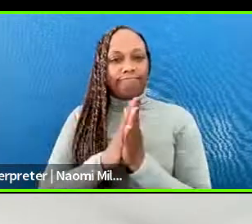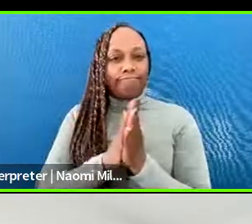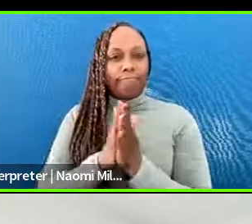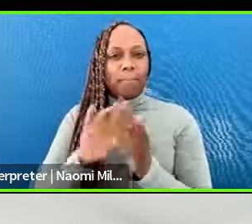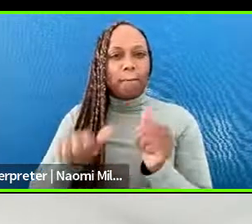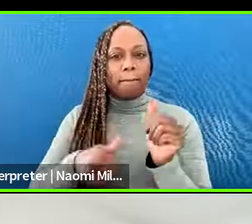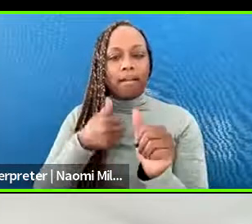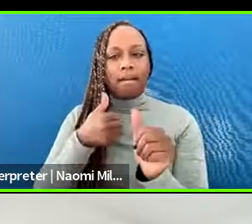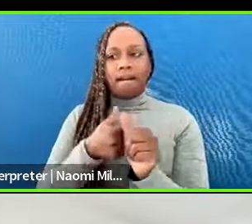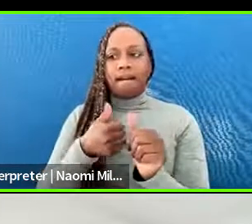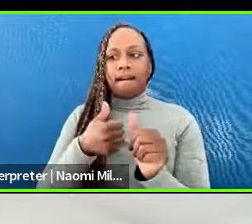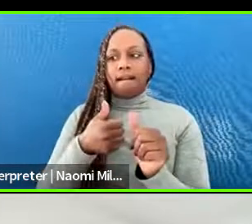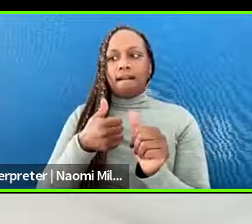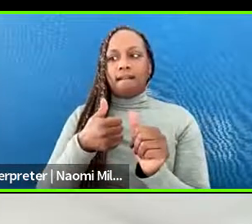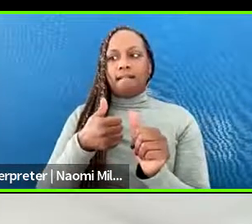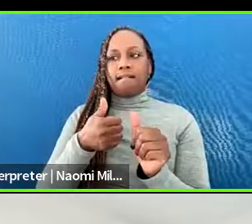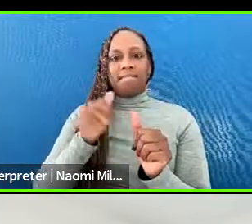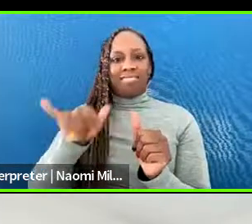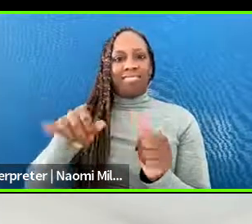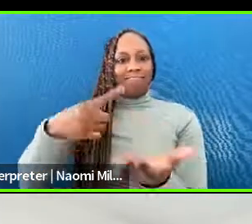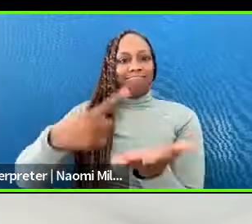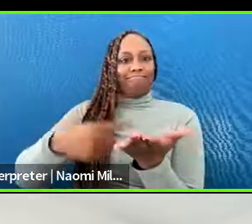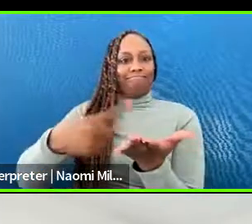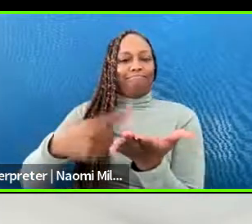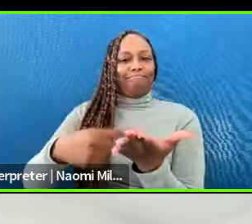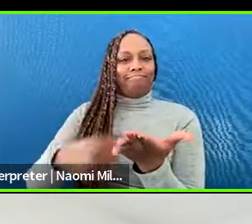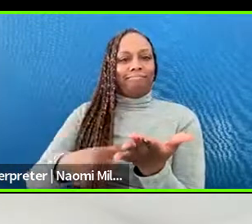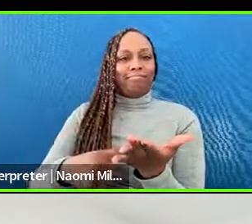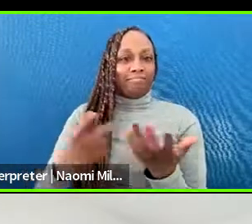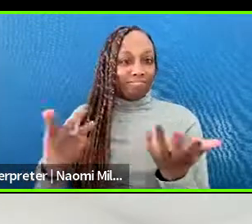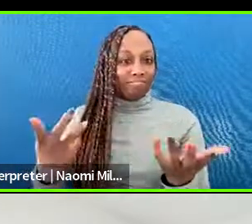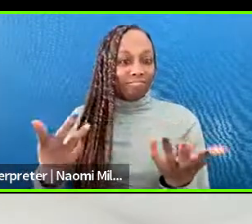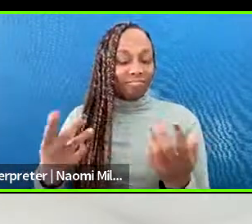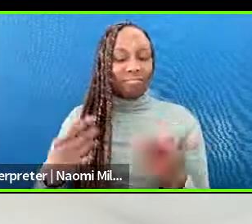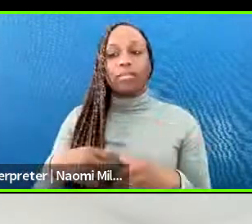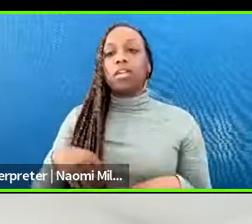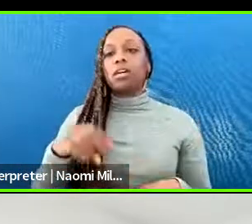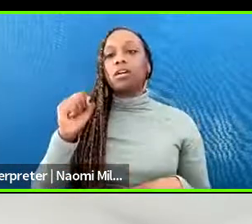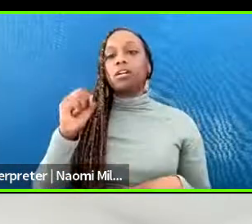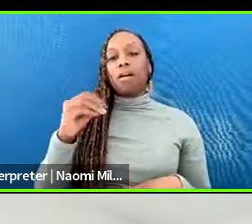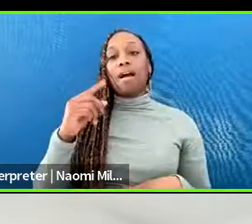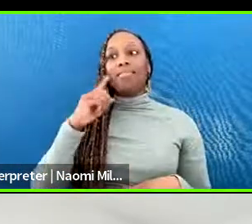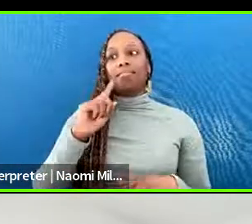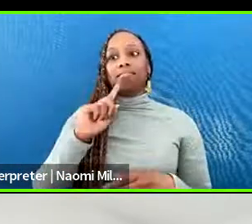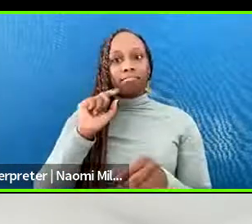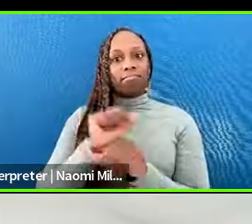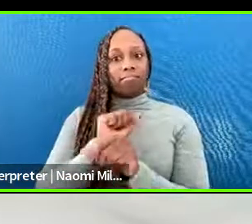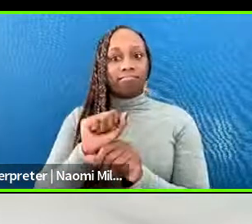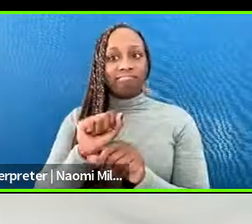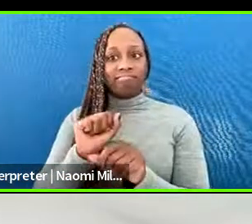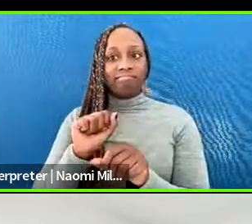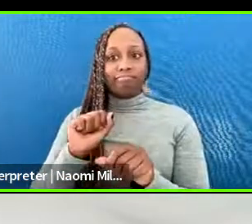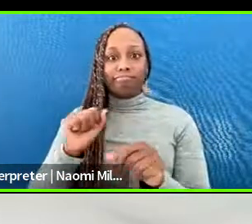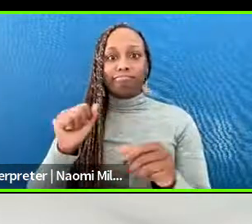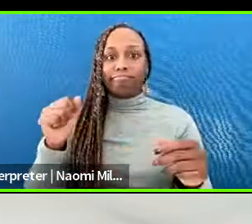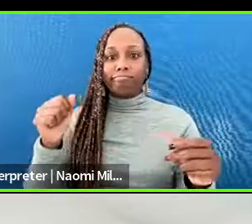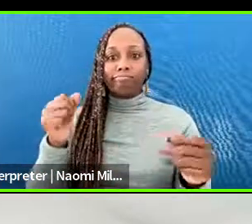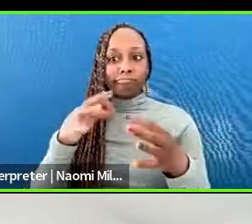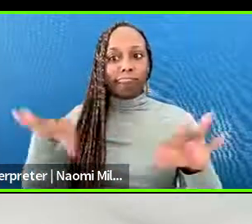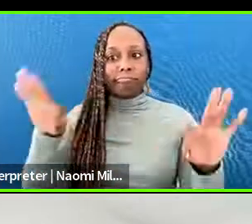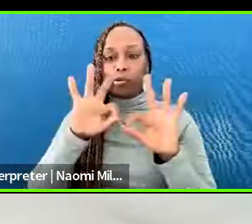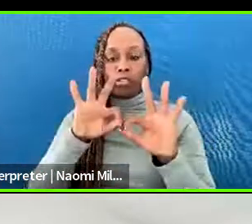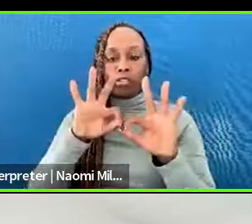behind this discussion. And so I think it's definitely relevant to you know,